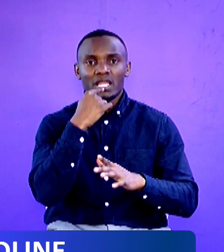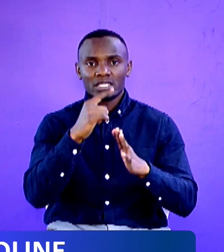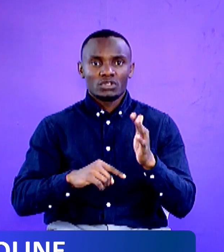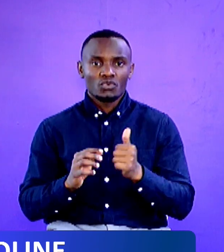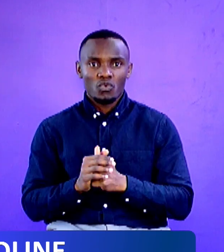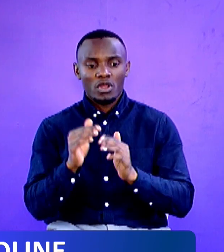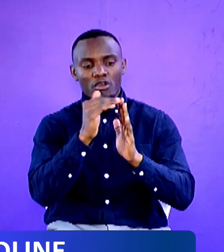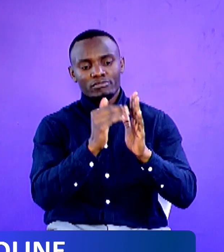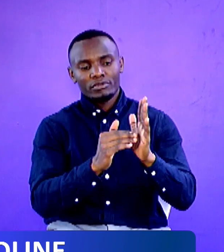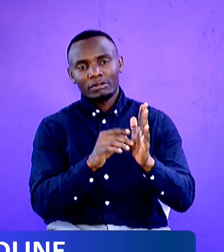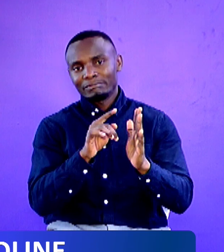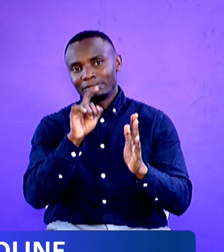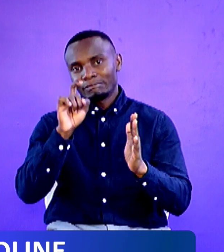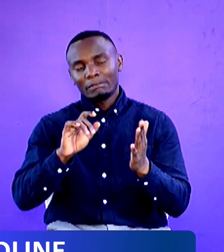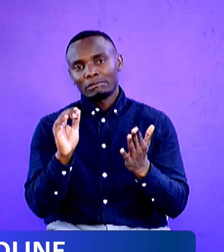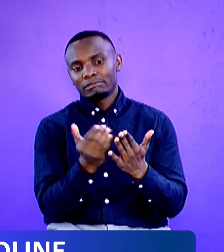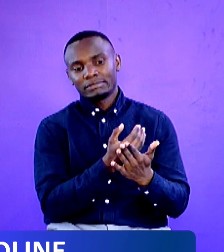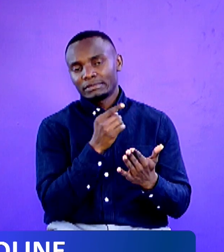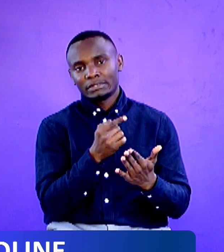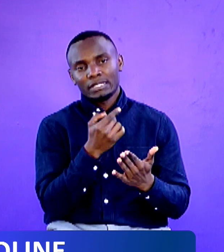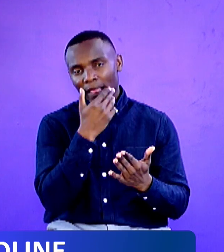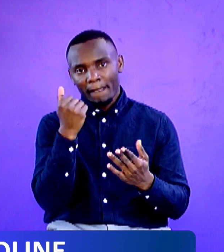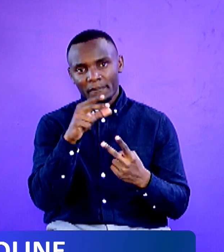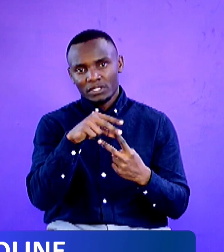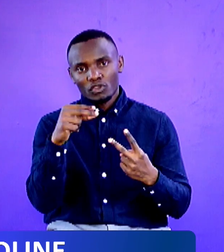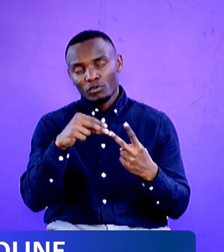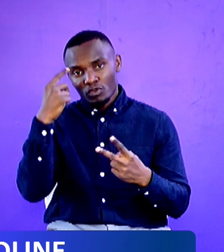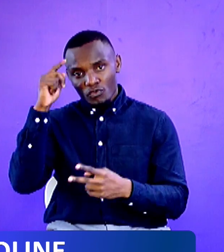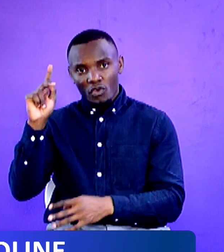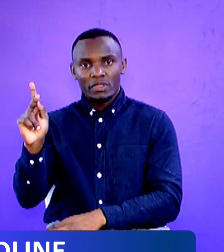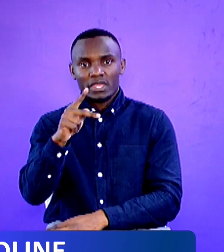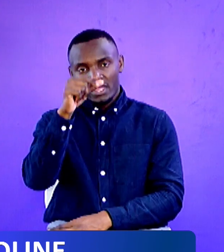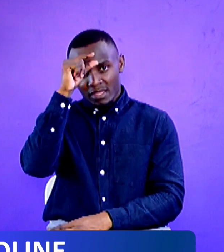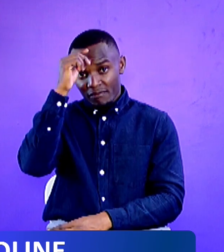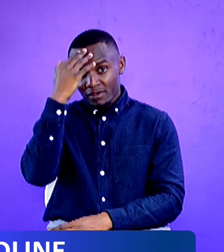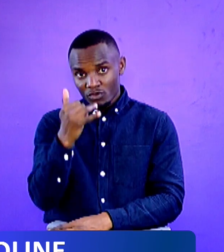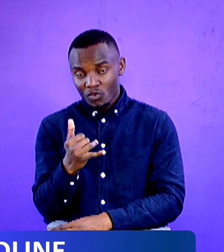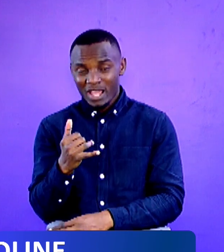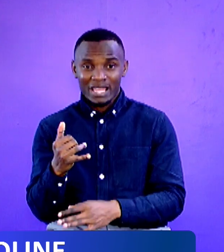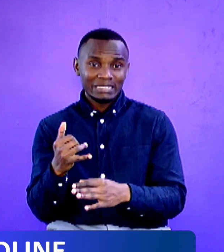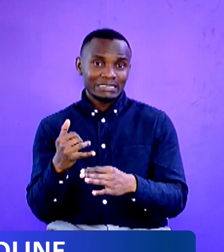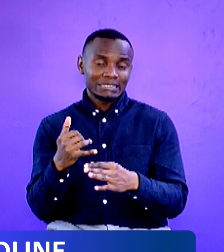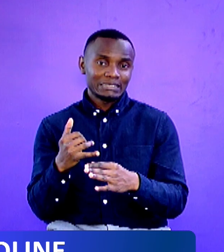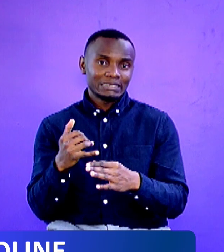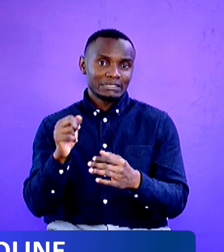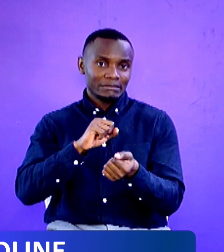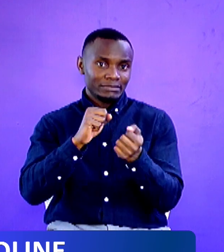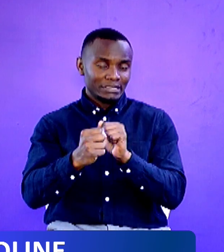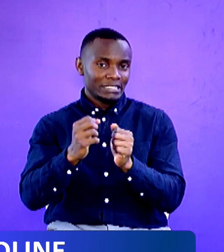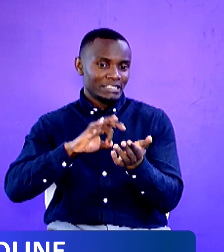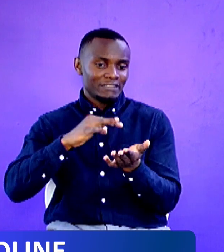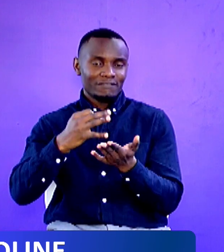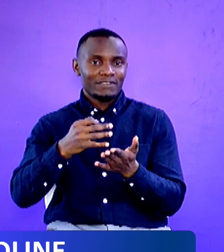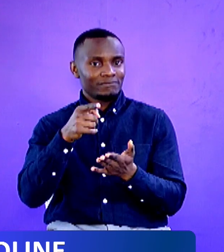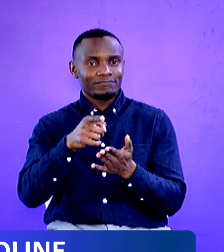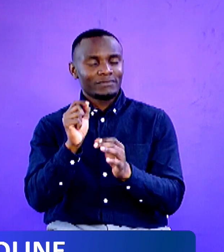the only viable option for the Kenyan government, as reforming or re-engineering the fund will not